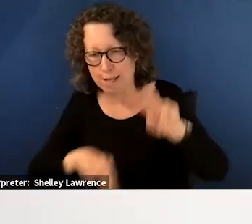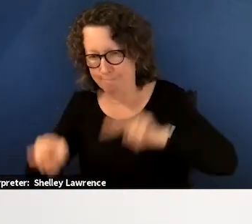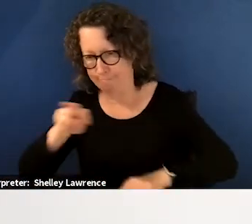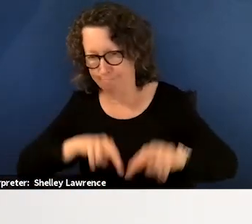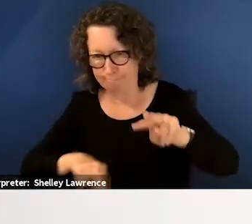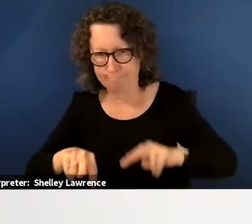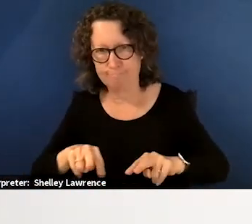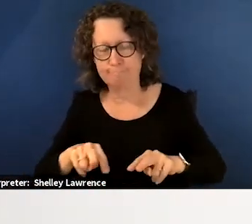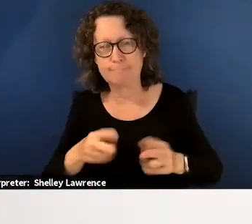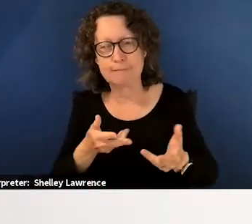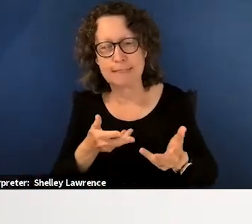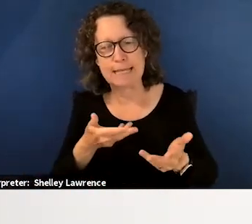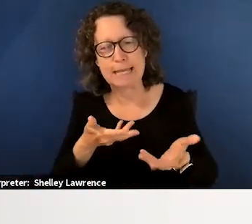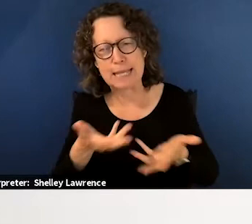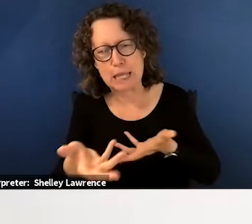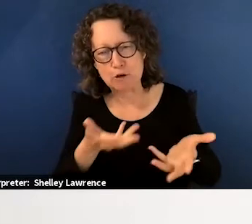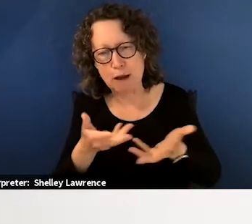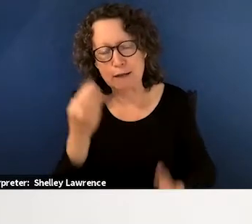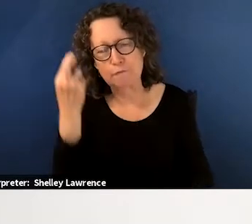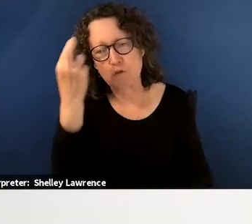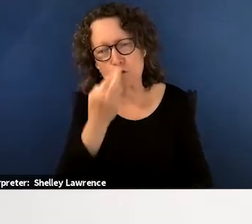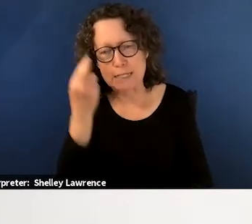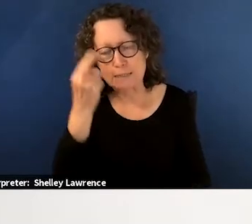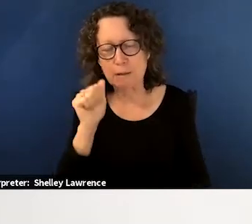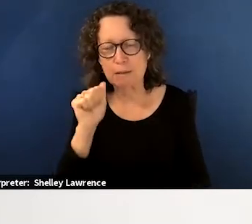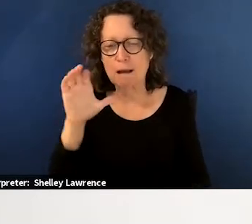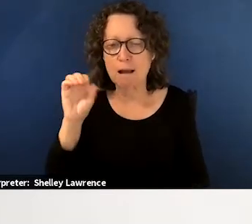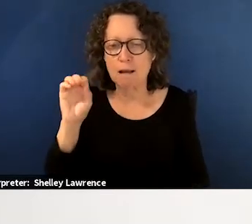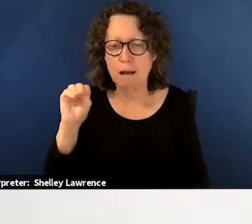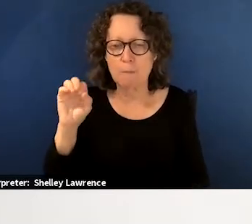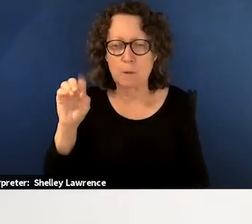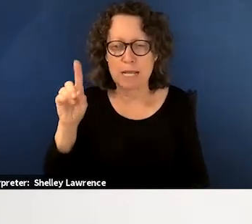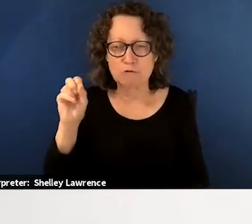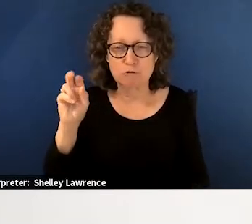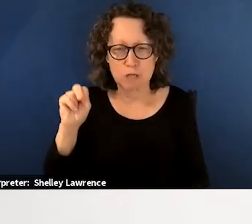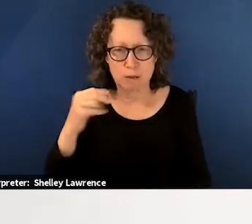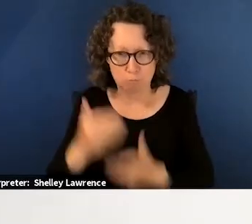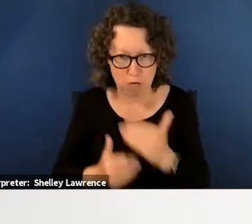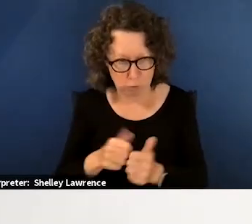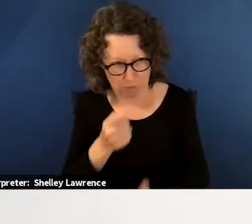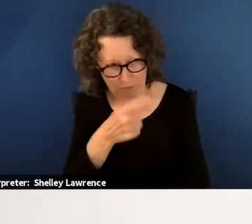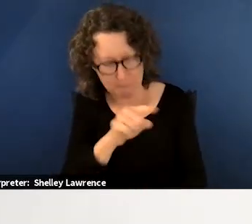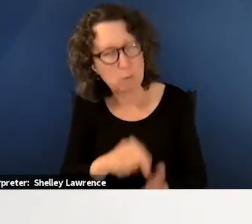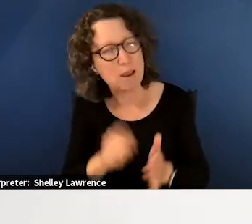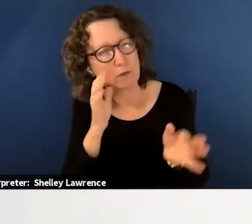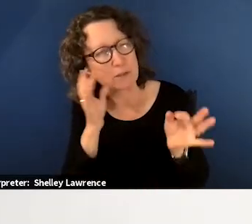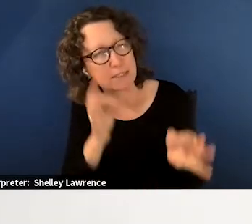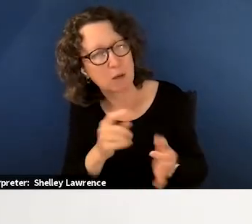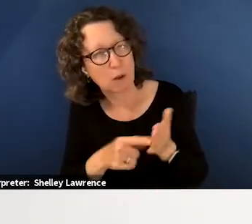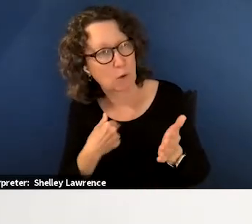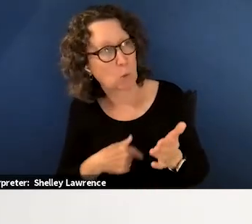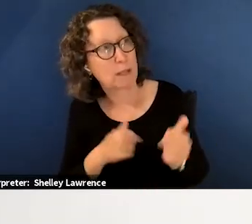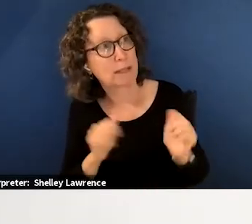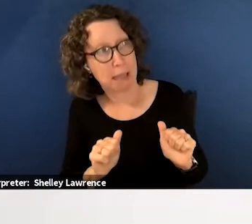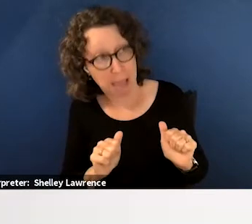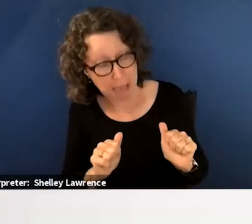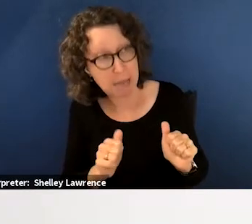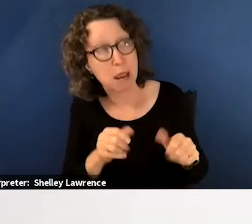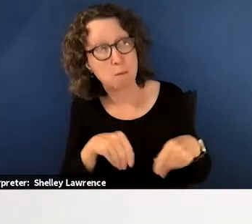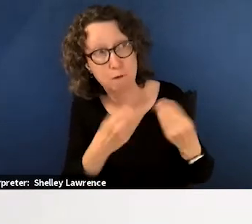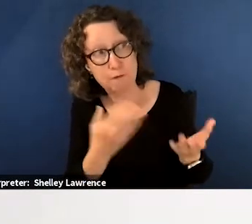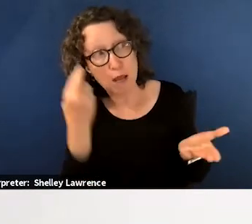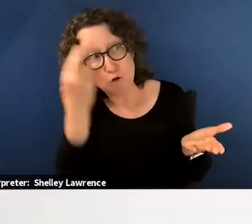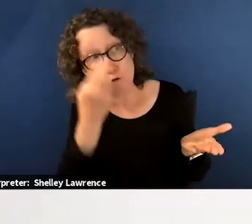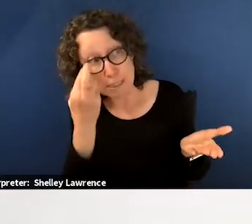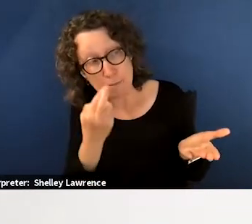an interactive reasonable accommodation process with them. And we have to make a determination of whether we can provide a